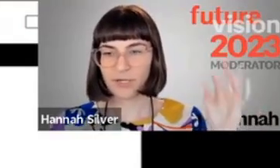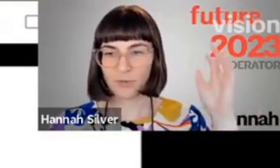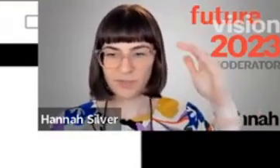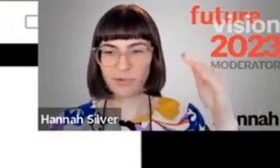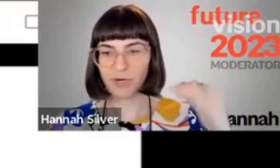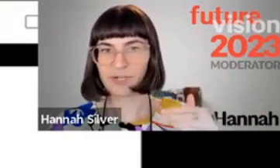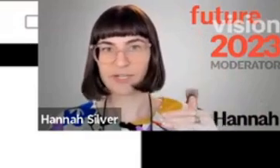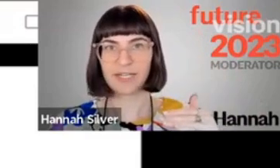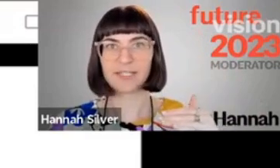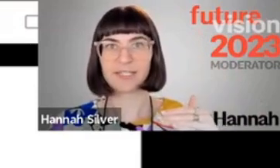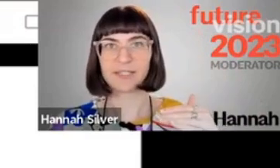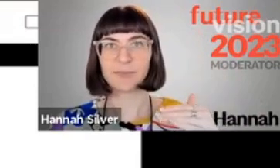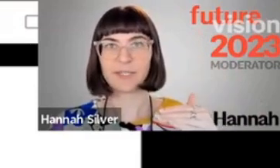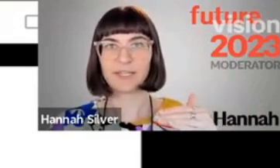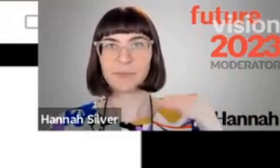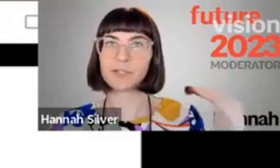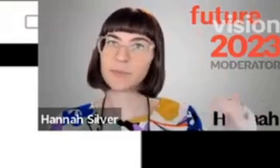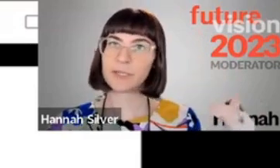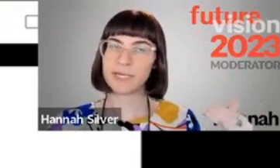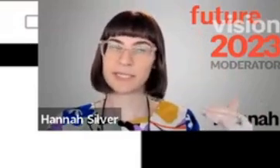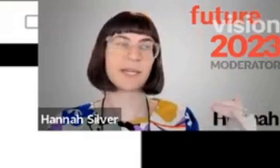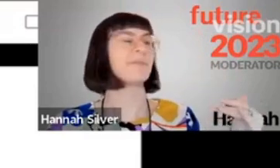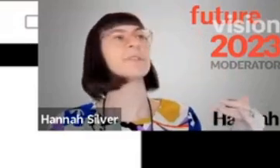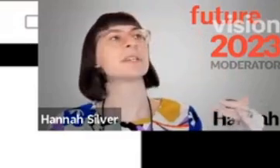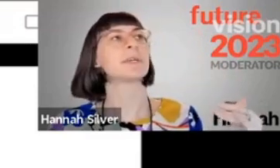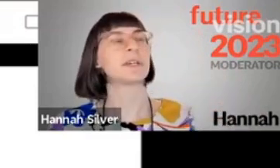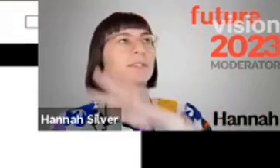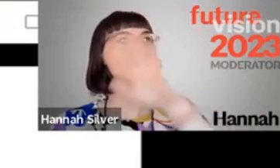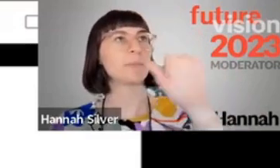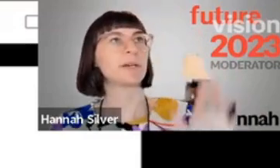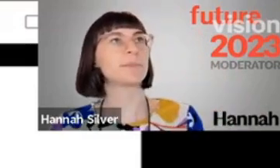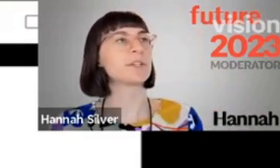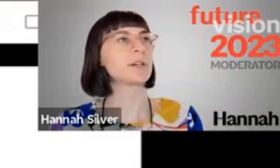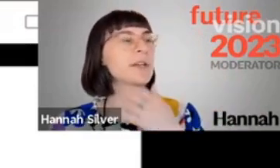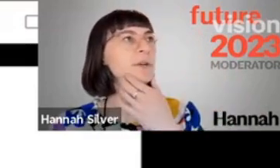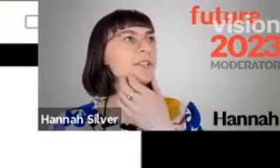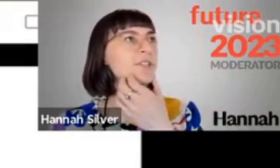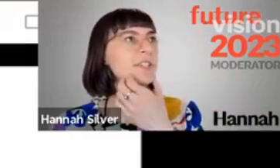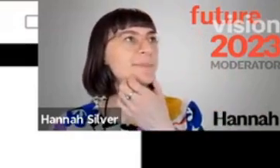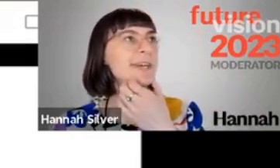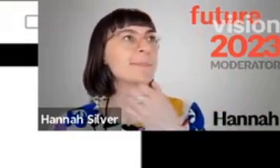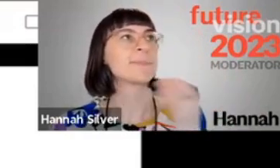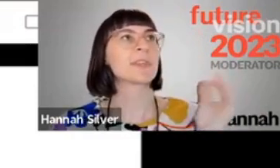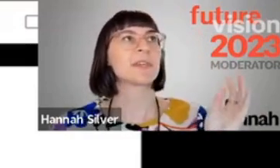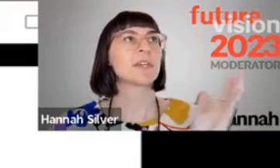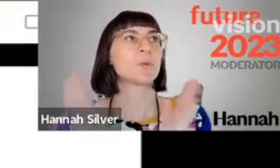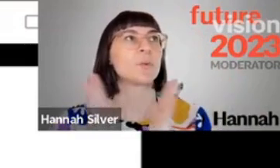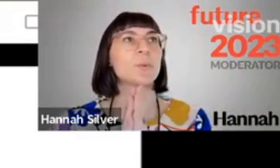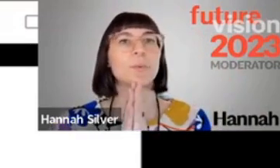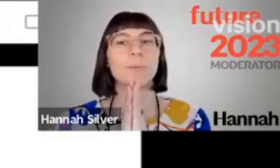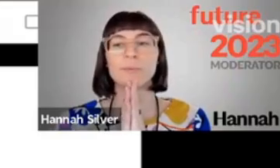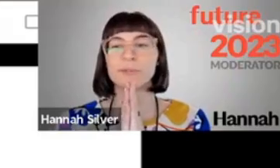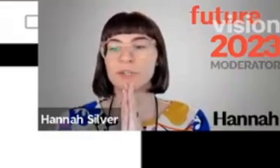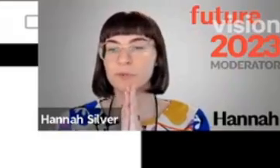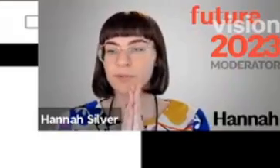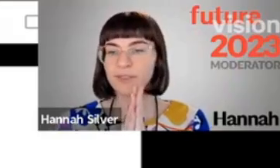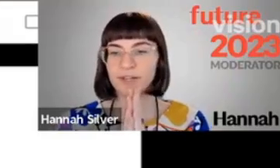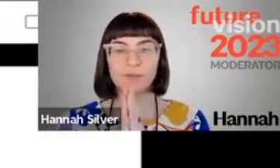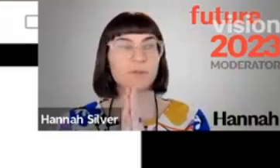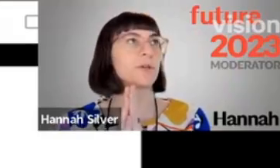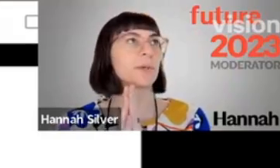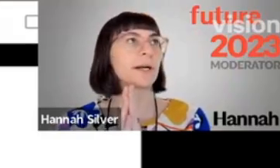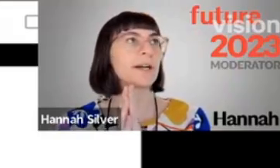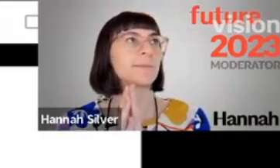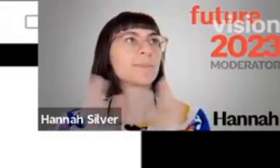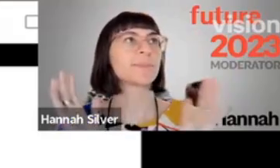so that we know what to prioritize, because we have about 20 minutes left, and we can also open up to other questions. But so what we